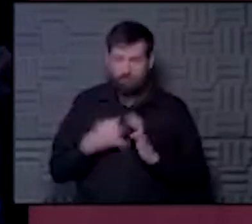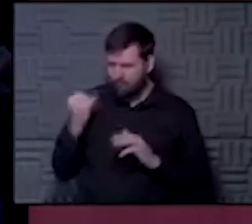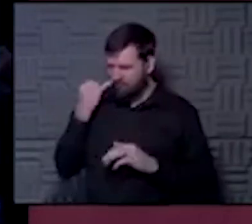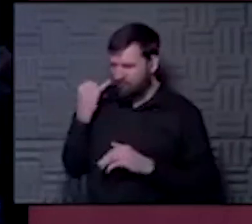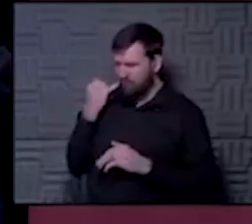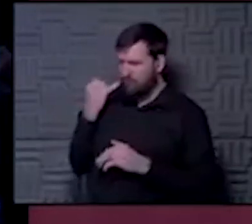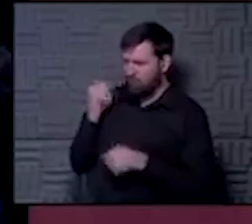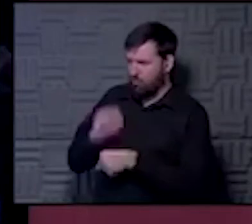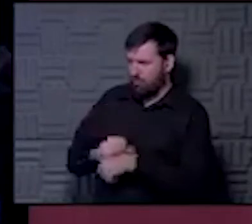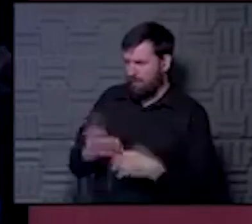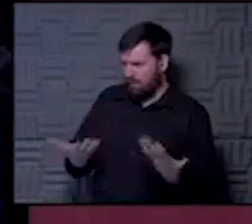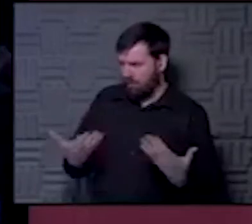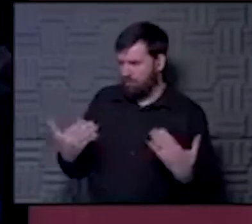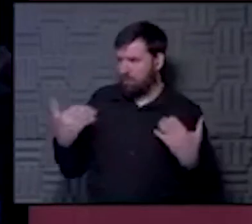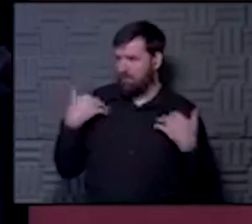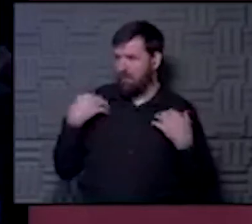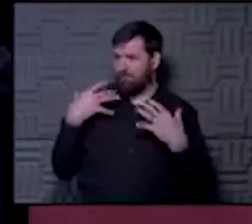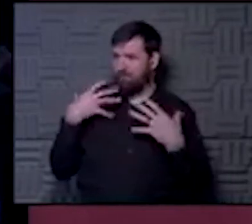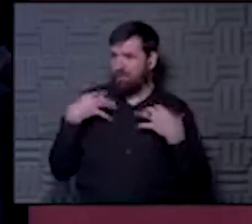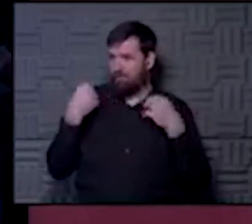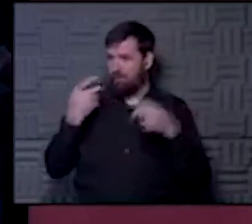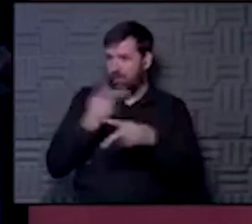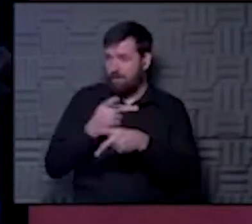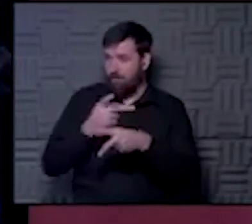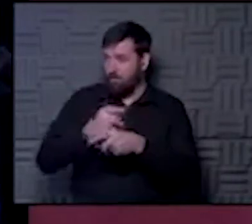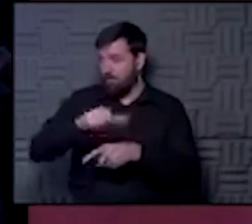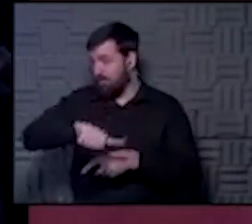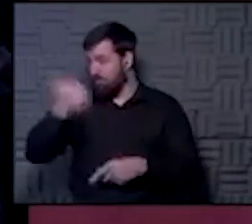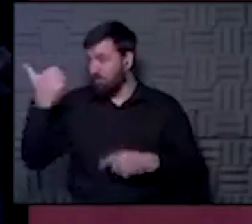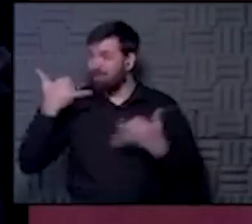up on that, but they have their health care somewhere else, they still